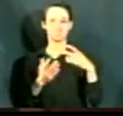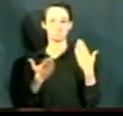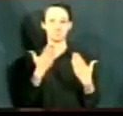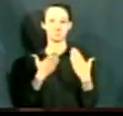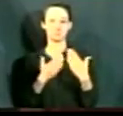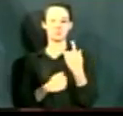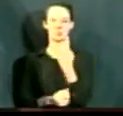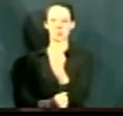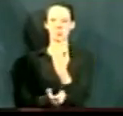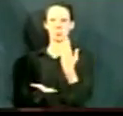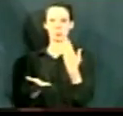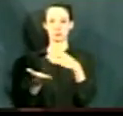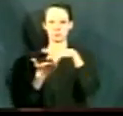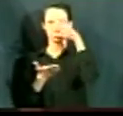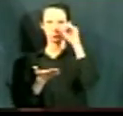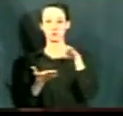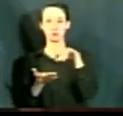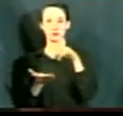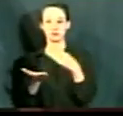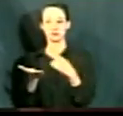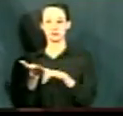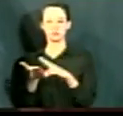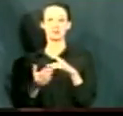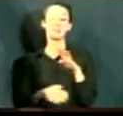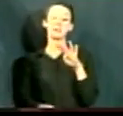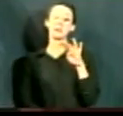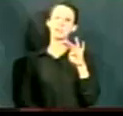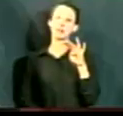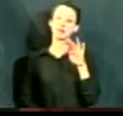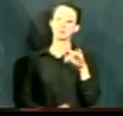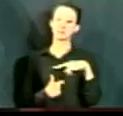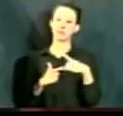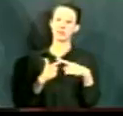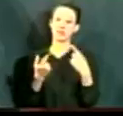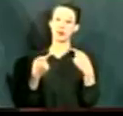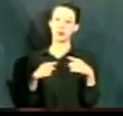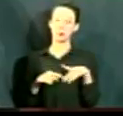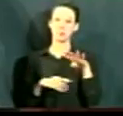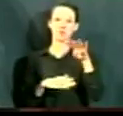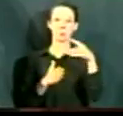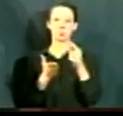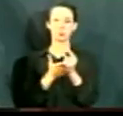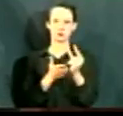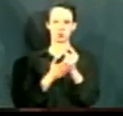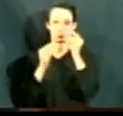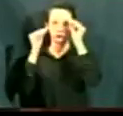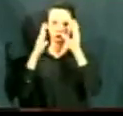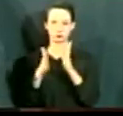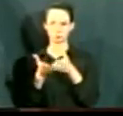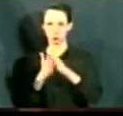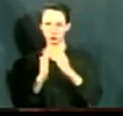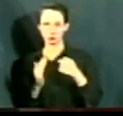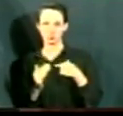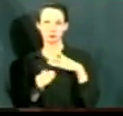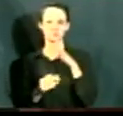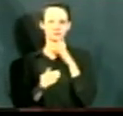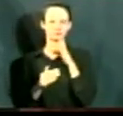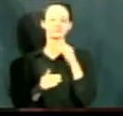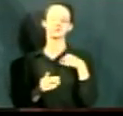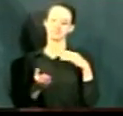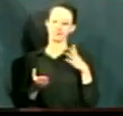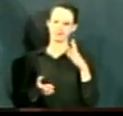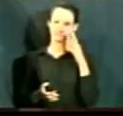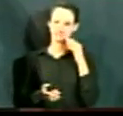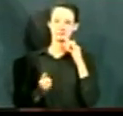the paper signed. Then the fourth grade teachers asked me to come talk to their classes, which I did. I appreciate being able to speak